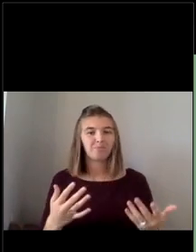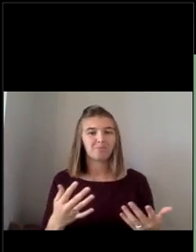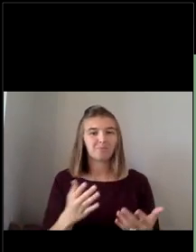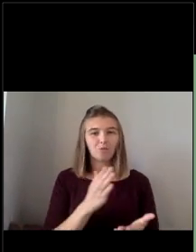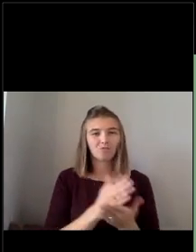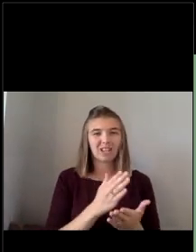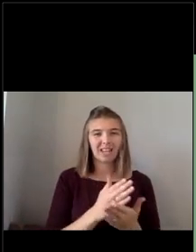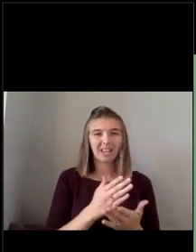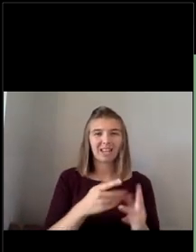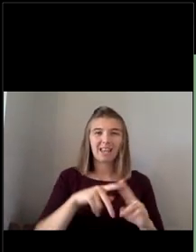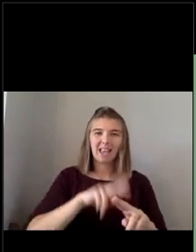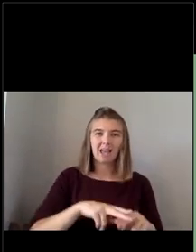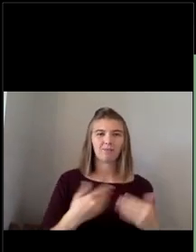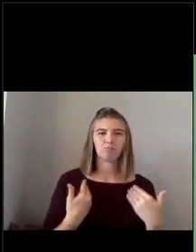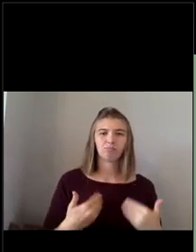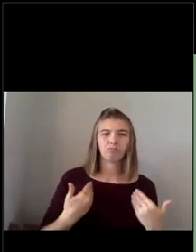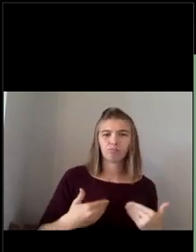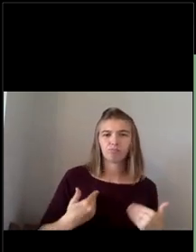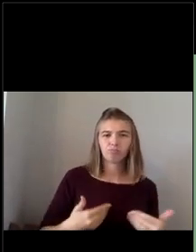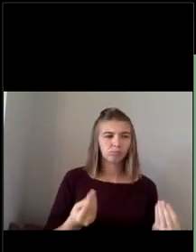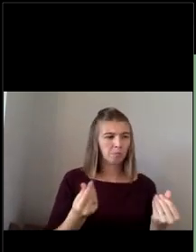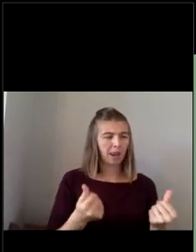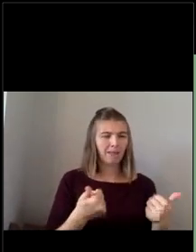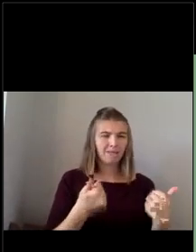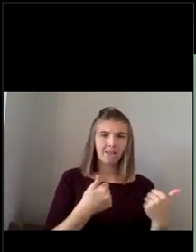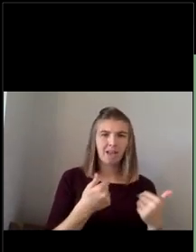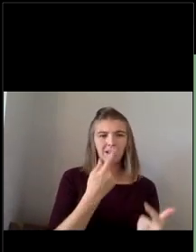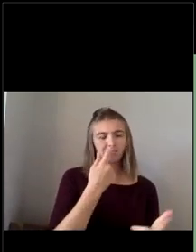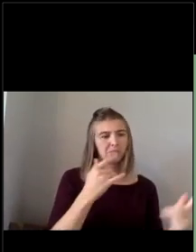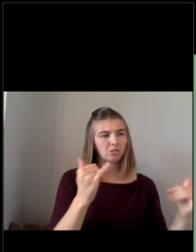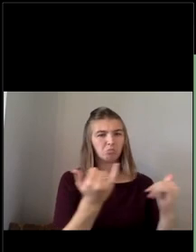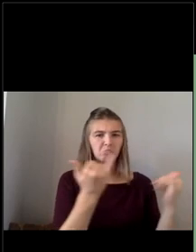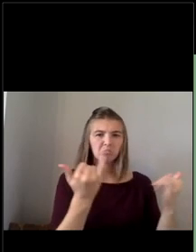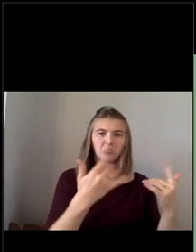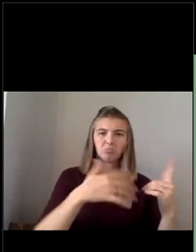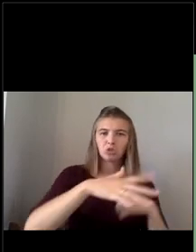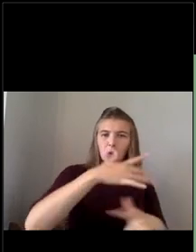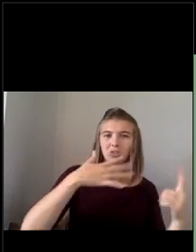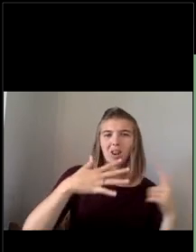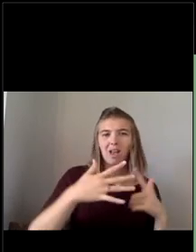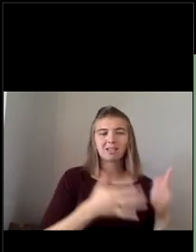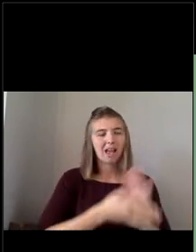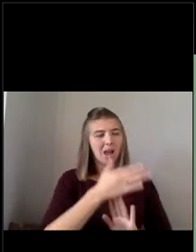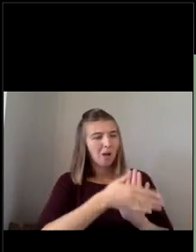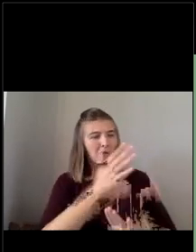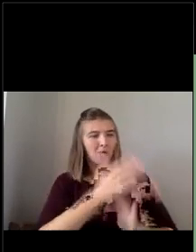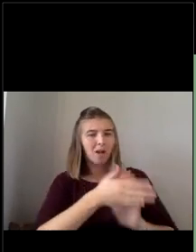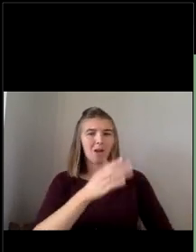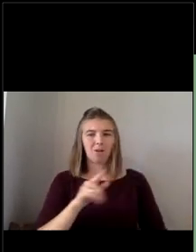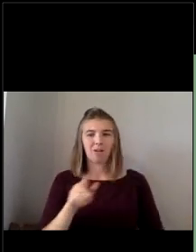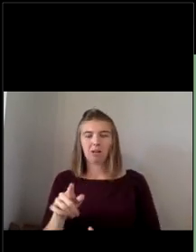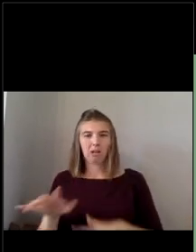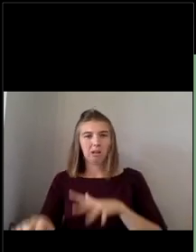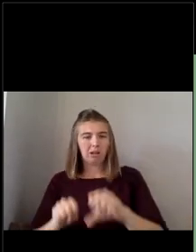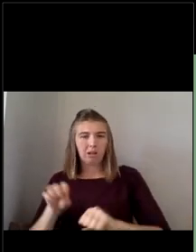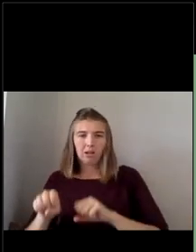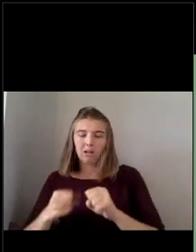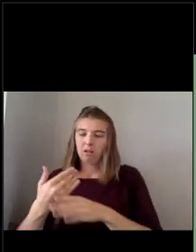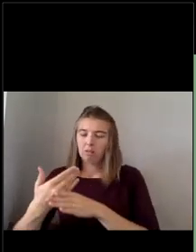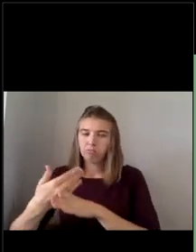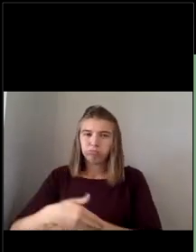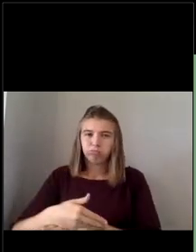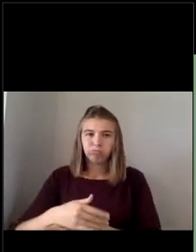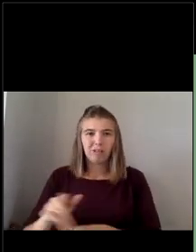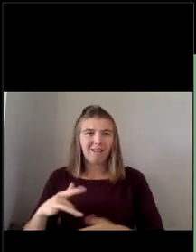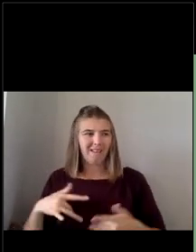backgrounds. And thus they can struggle to find a sense of belonging whilst they are at the university. And this can often lead to a